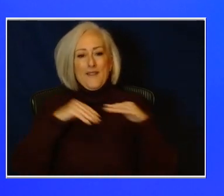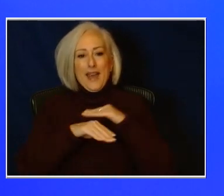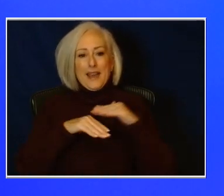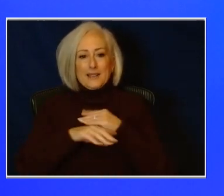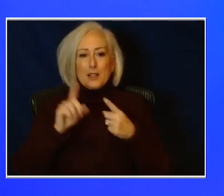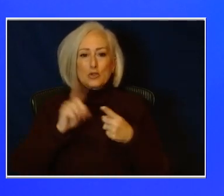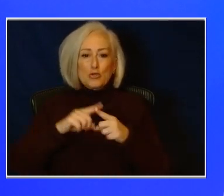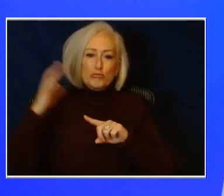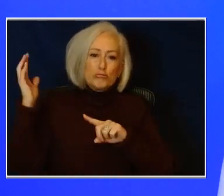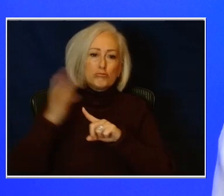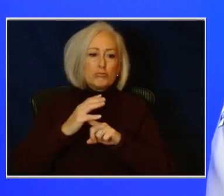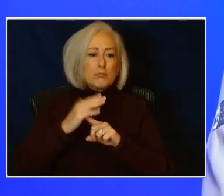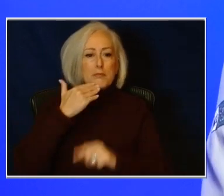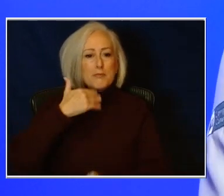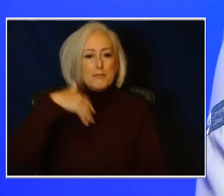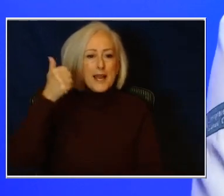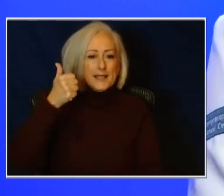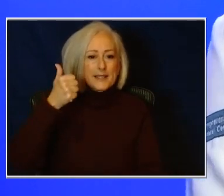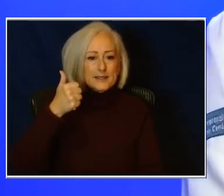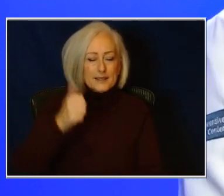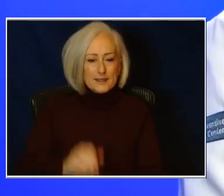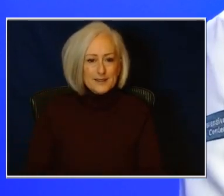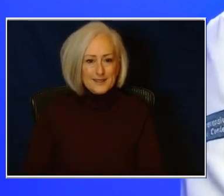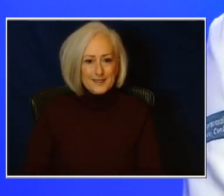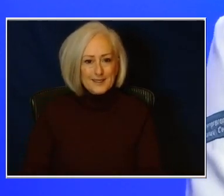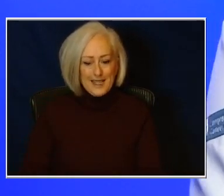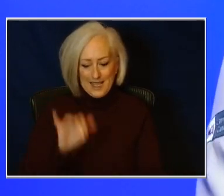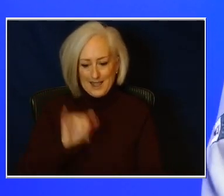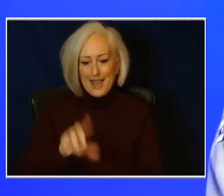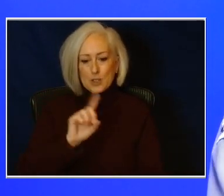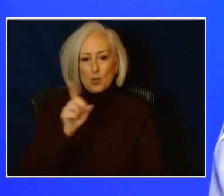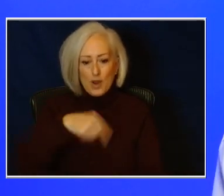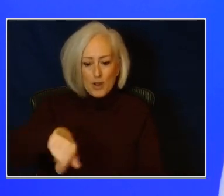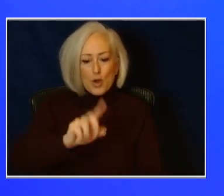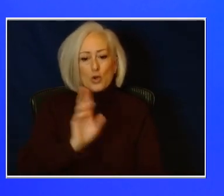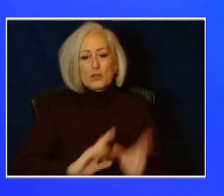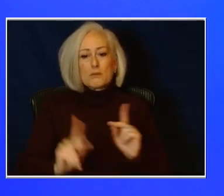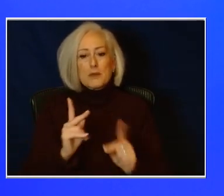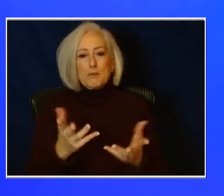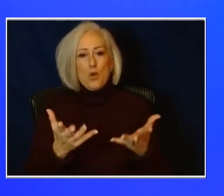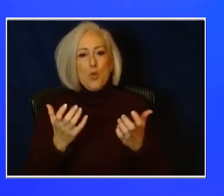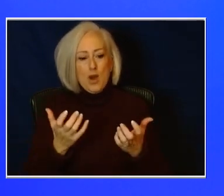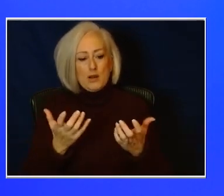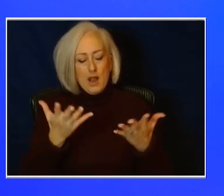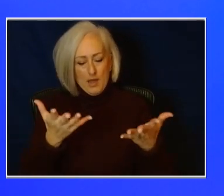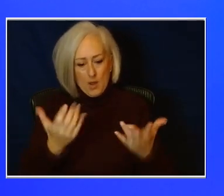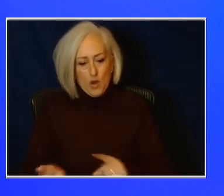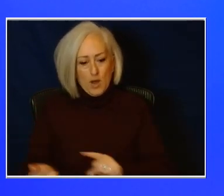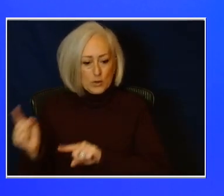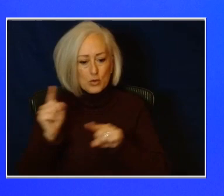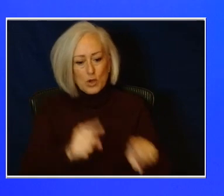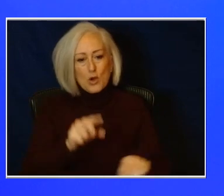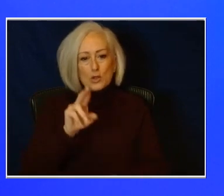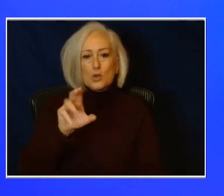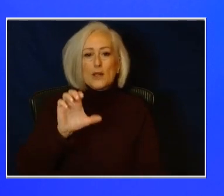because that's where those folks want to be. They want to be at an NCI designated comprehensive cancer